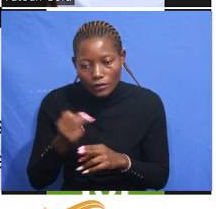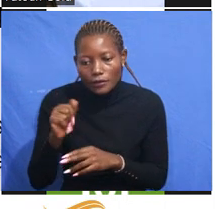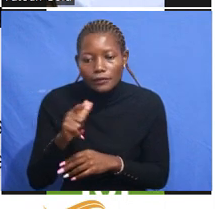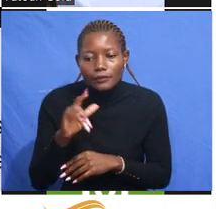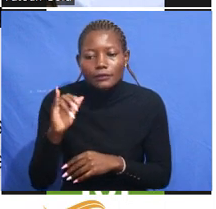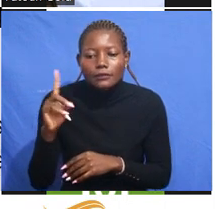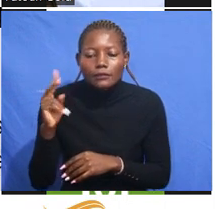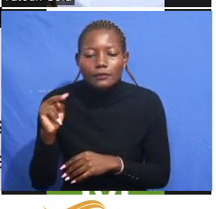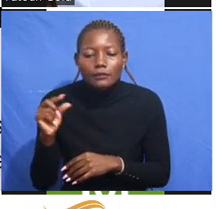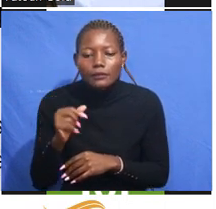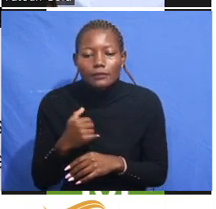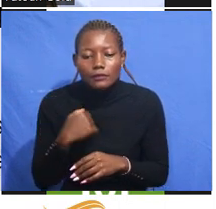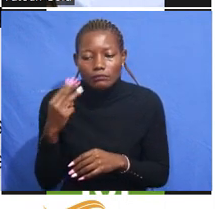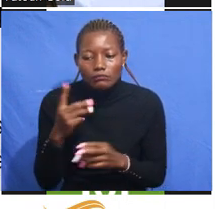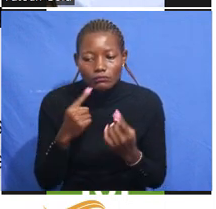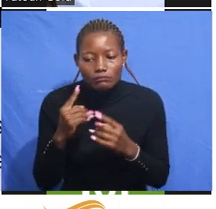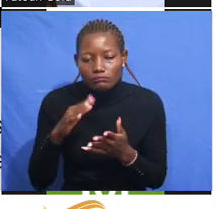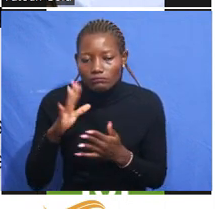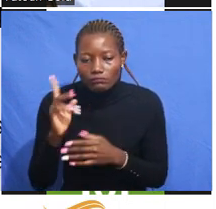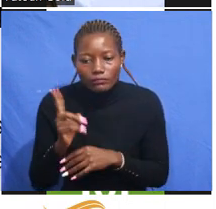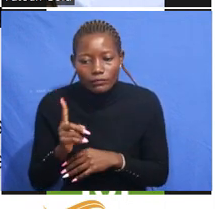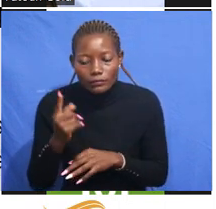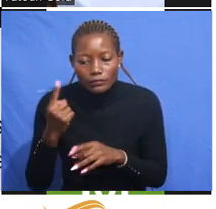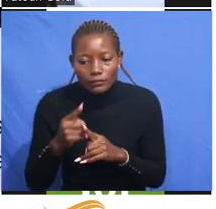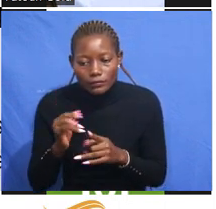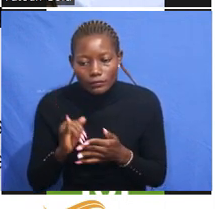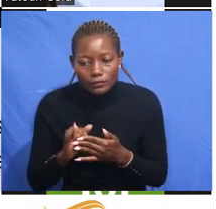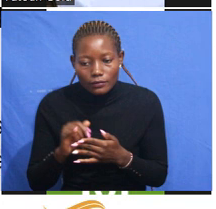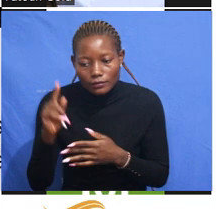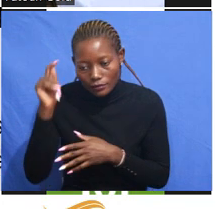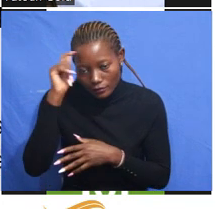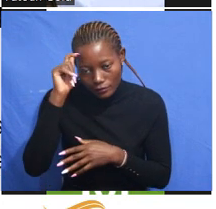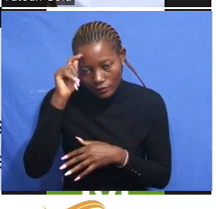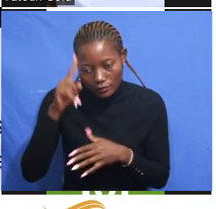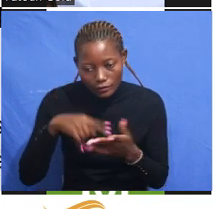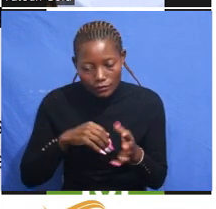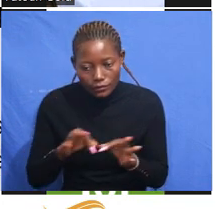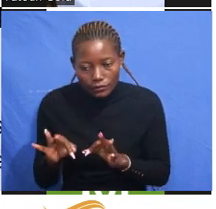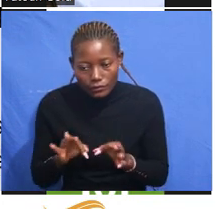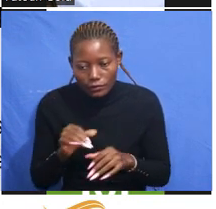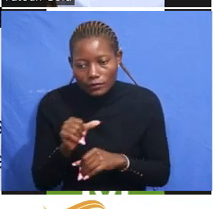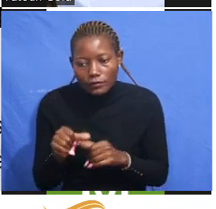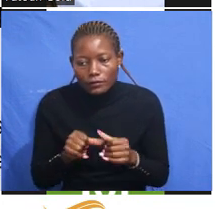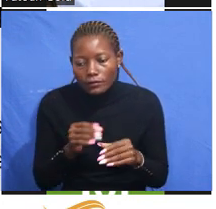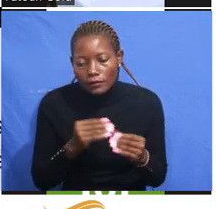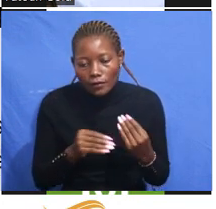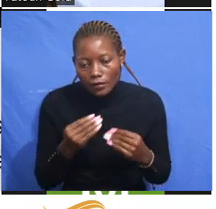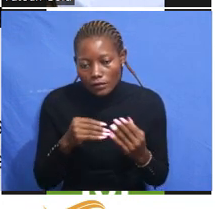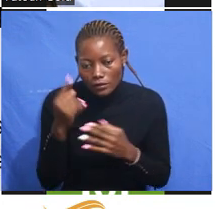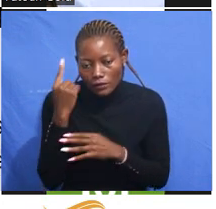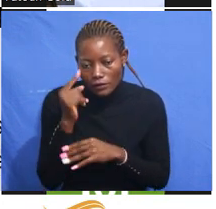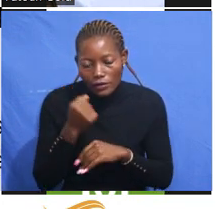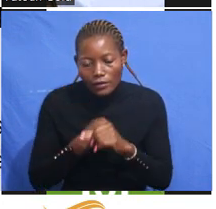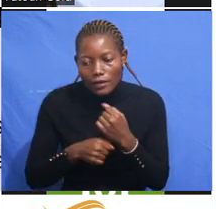not go into that, but that theory is what explains the contribution of the actin,